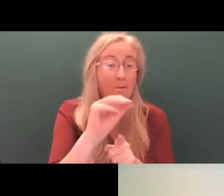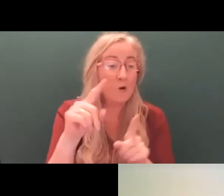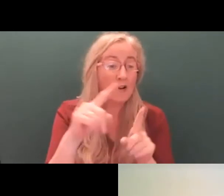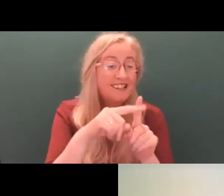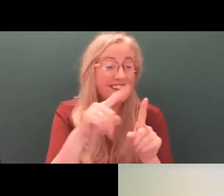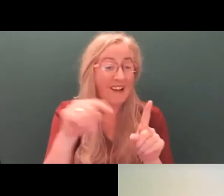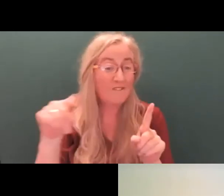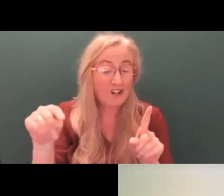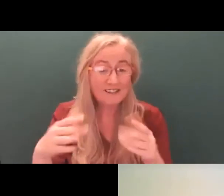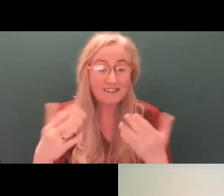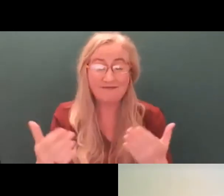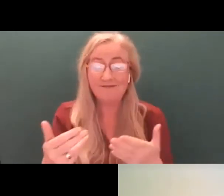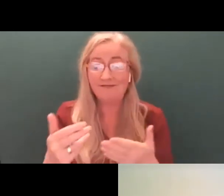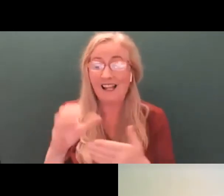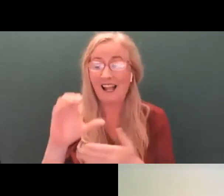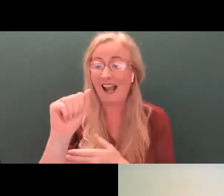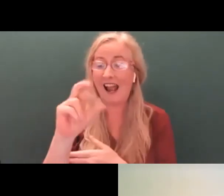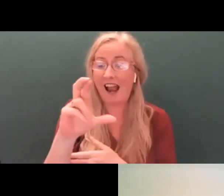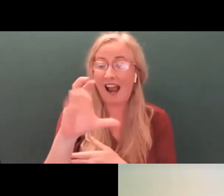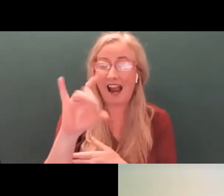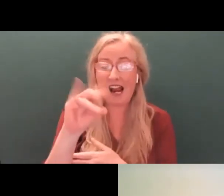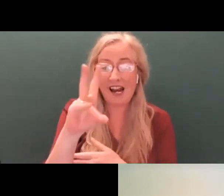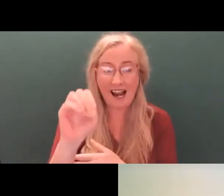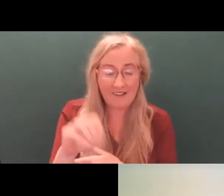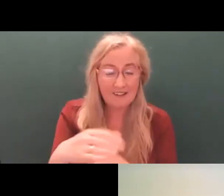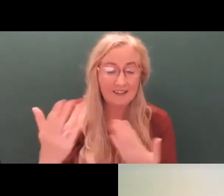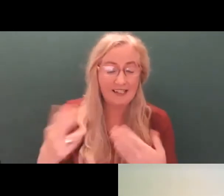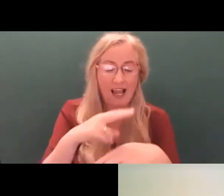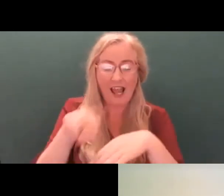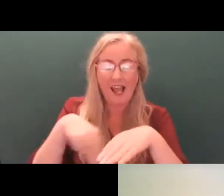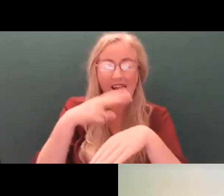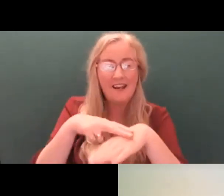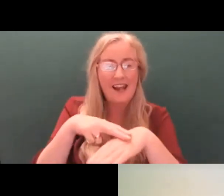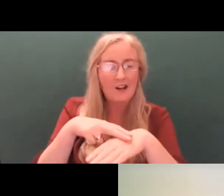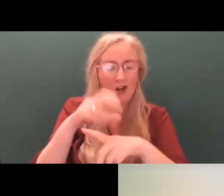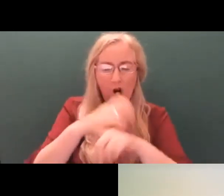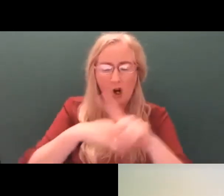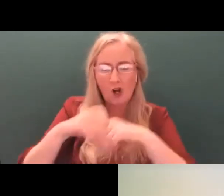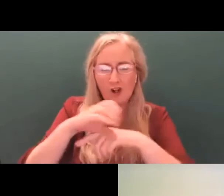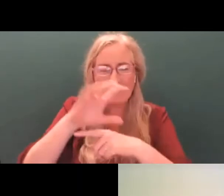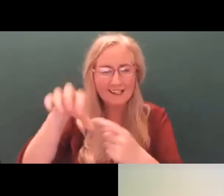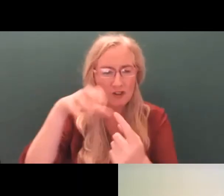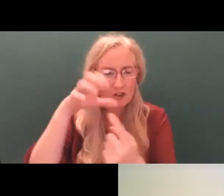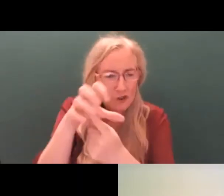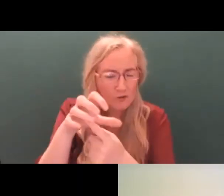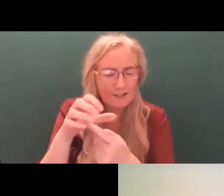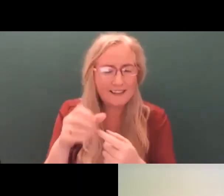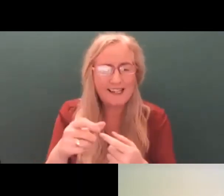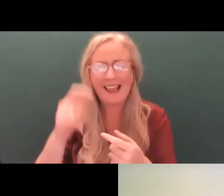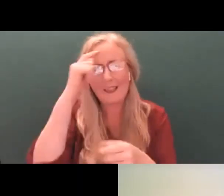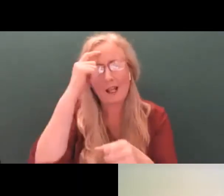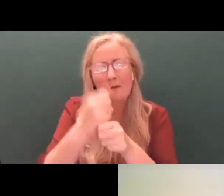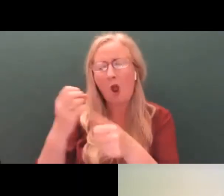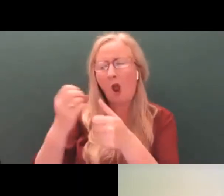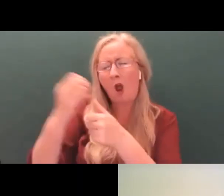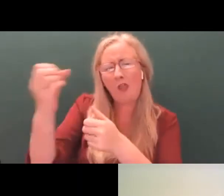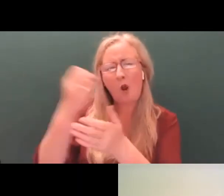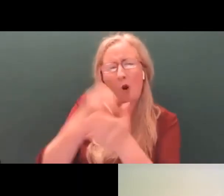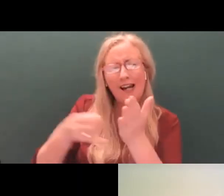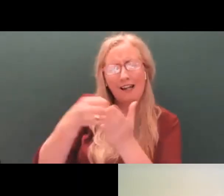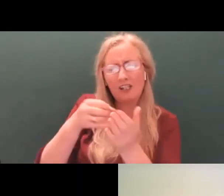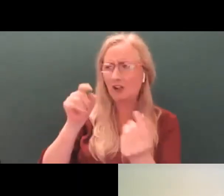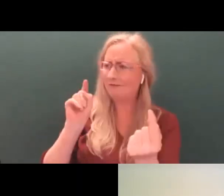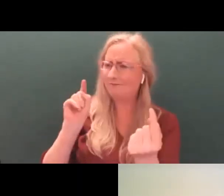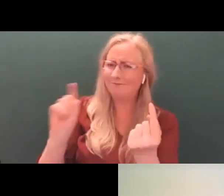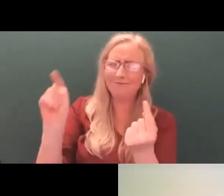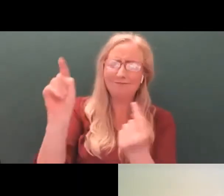the archives, even the National Museum, cultural institutions. Think about other organisations that might be relevant. So,